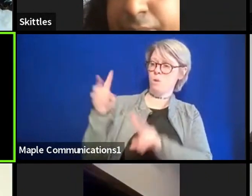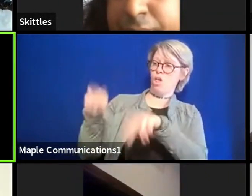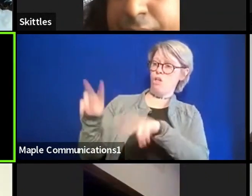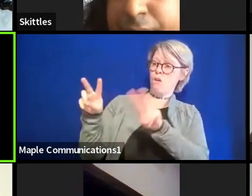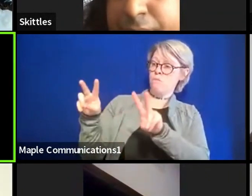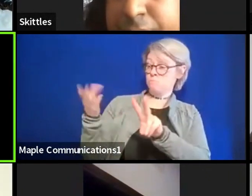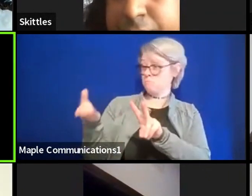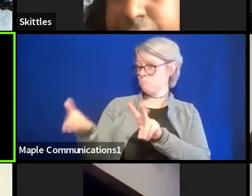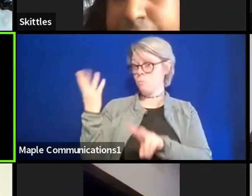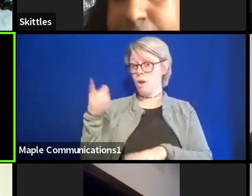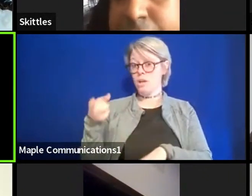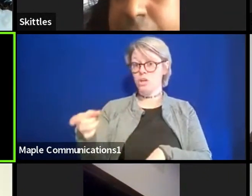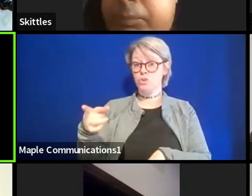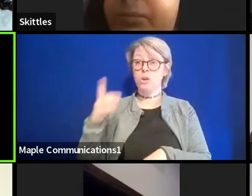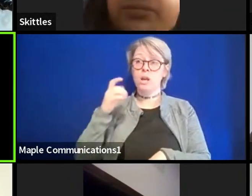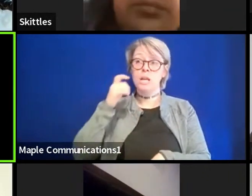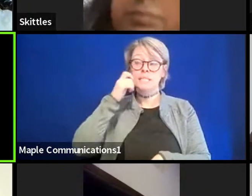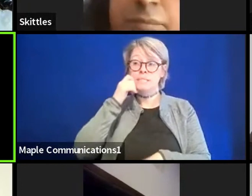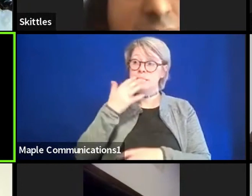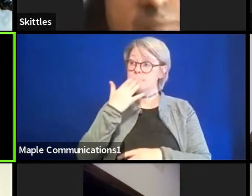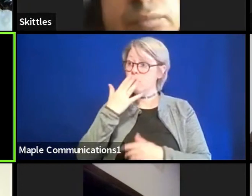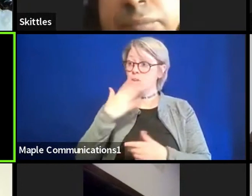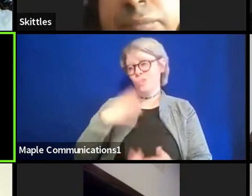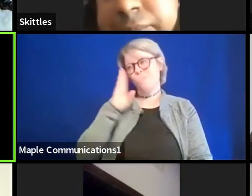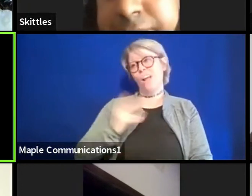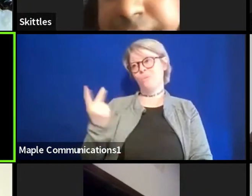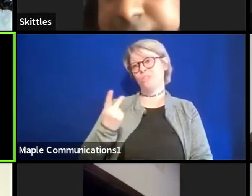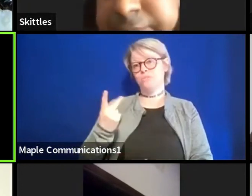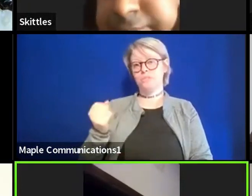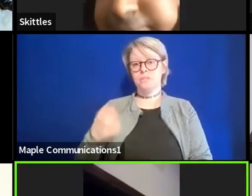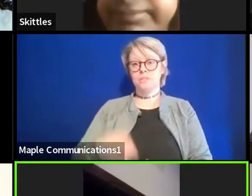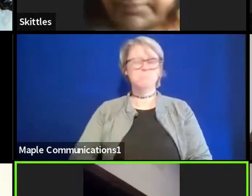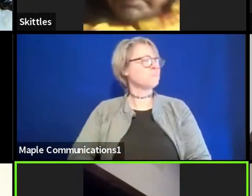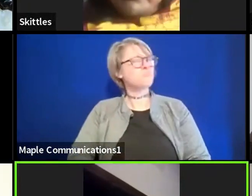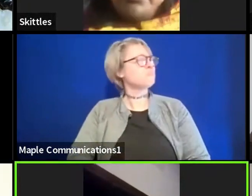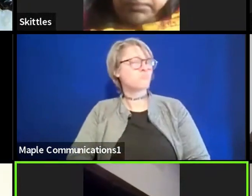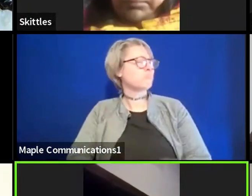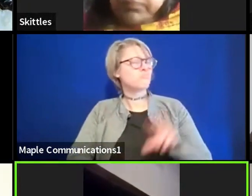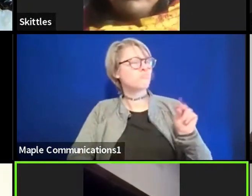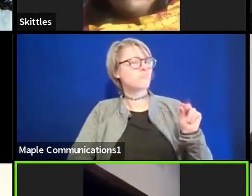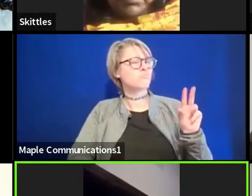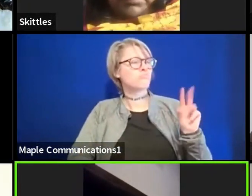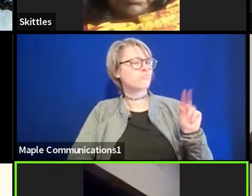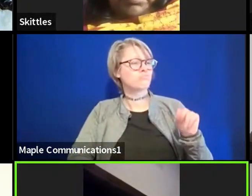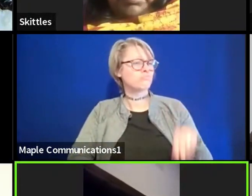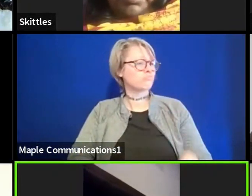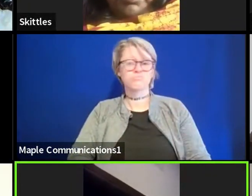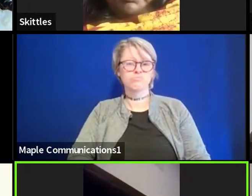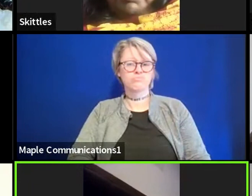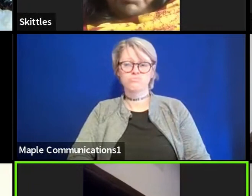because you're racialized, you're brown like me, you have a disability? No. You never feel that? Nope. Never.